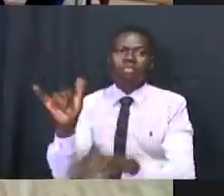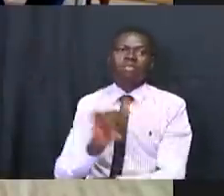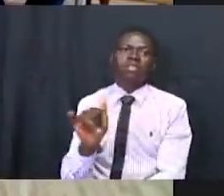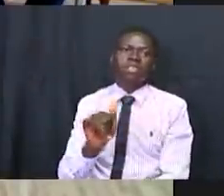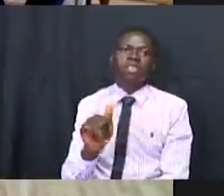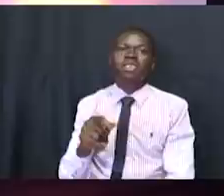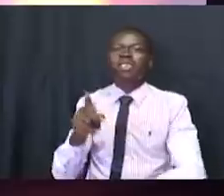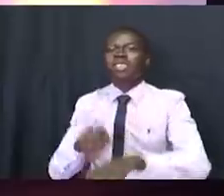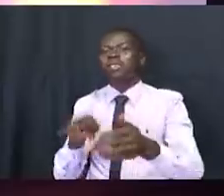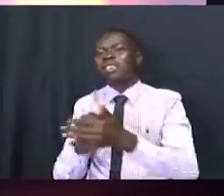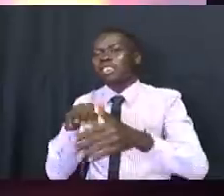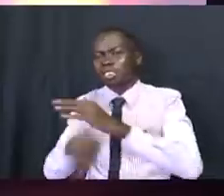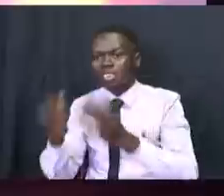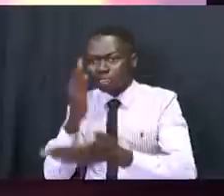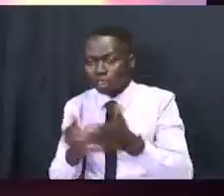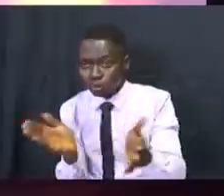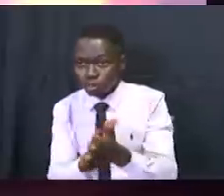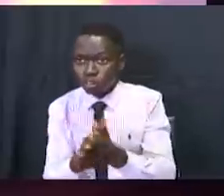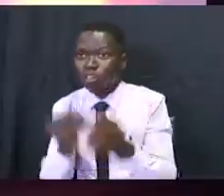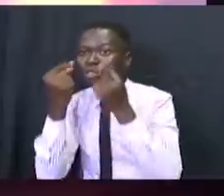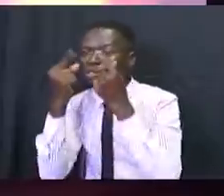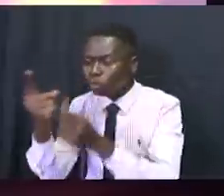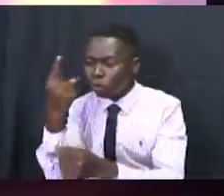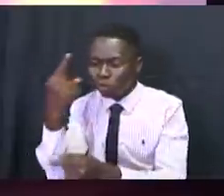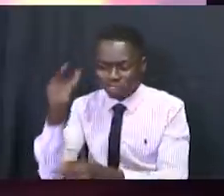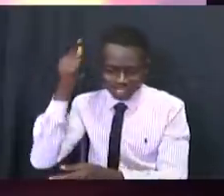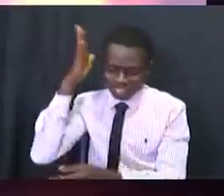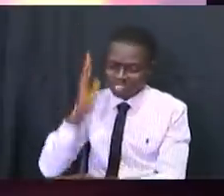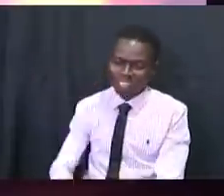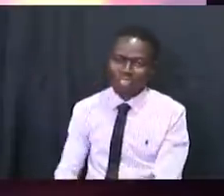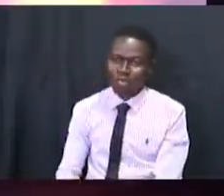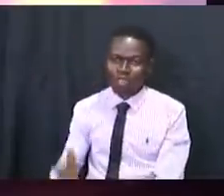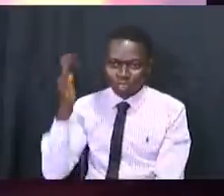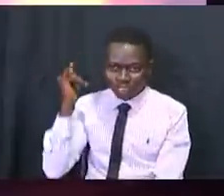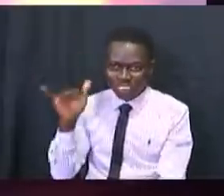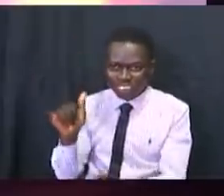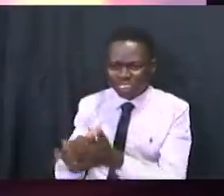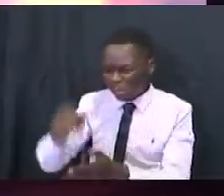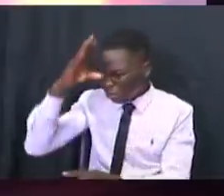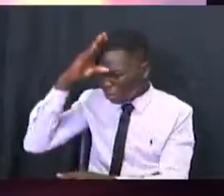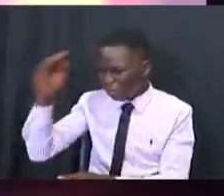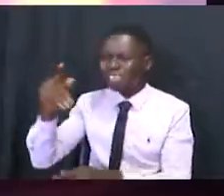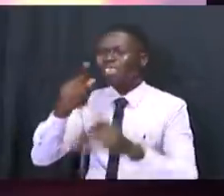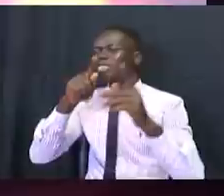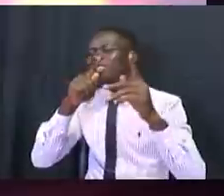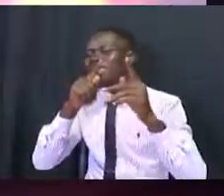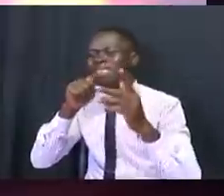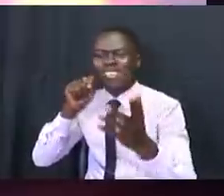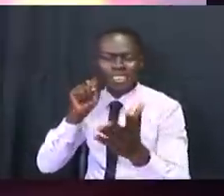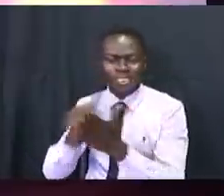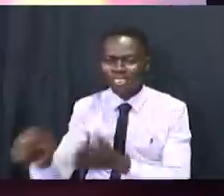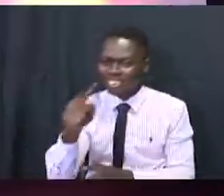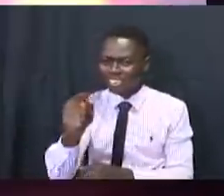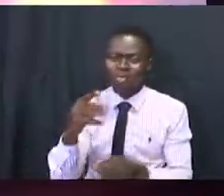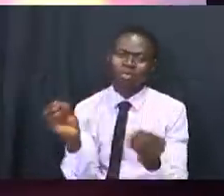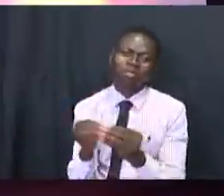When I was in a certain school, I surprised one lecturer. Because the man trusted me. And